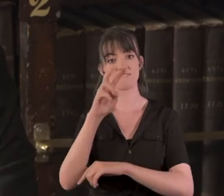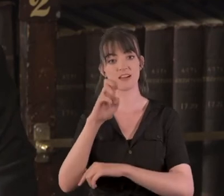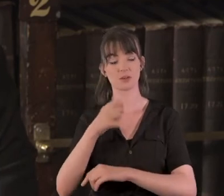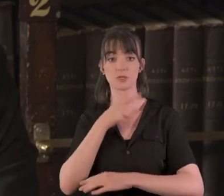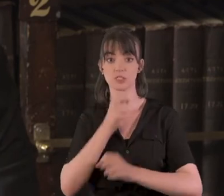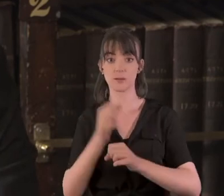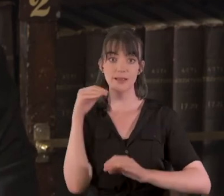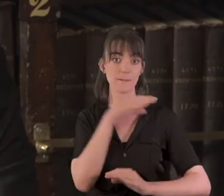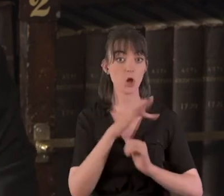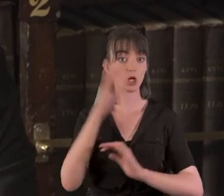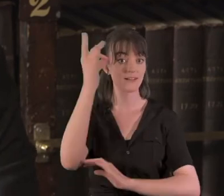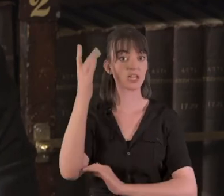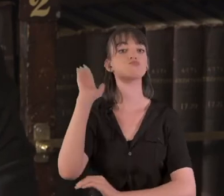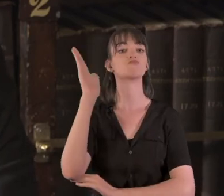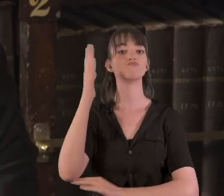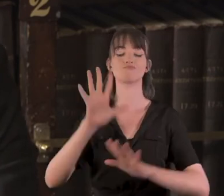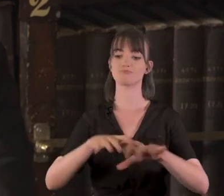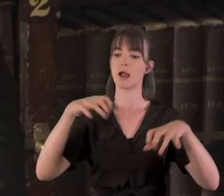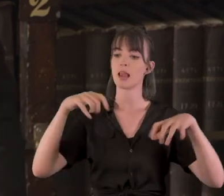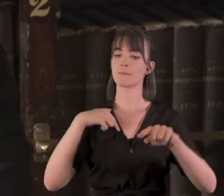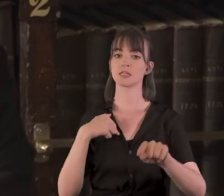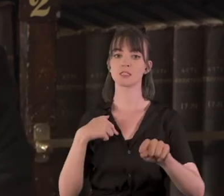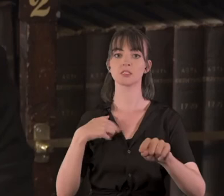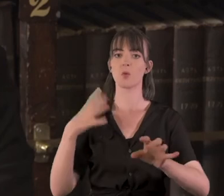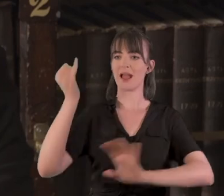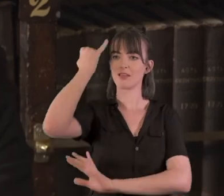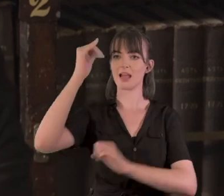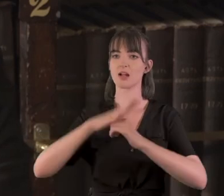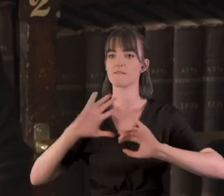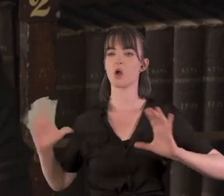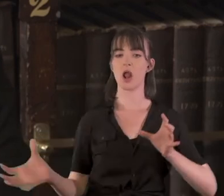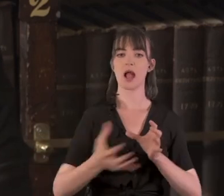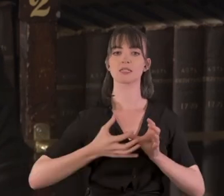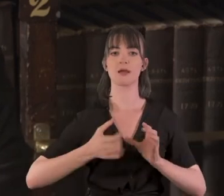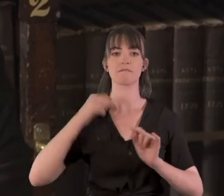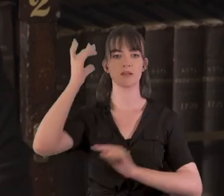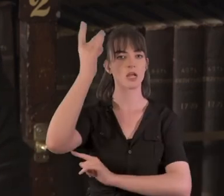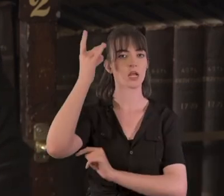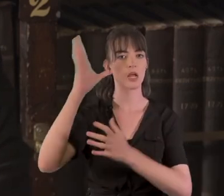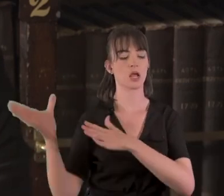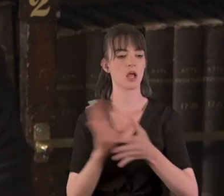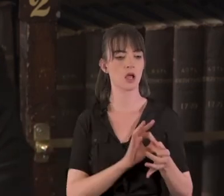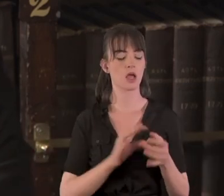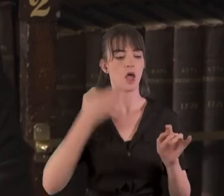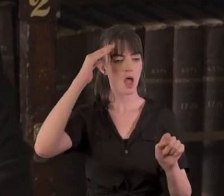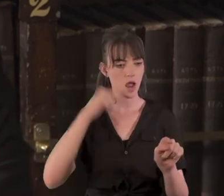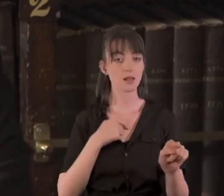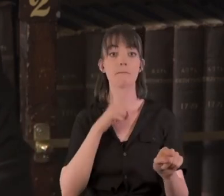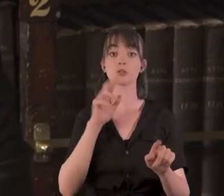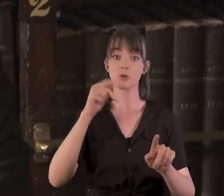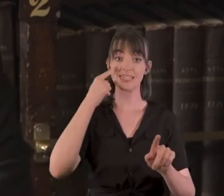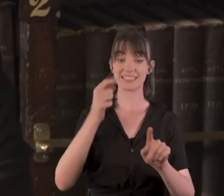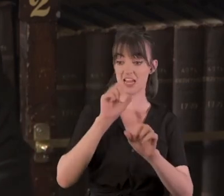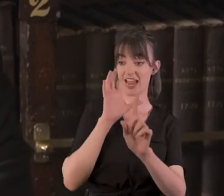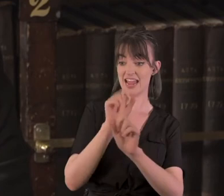speech in opening that Parliament. So I think there's the idea of collectively, but you can identify individuals within the British